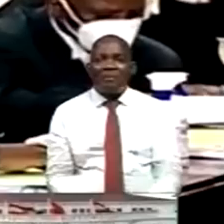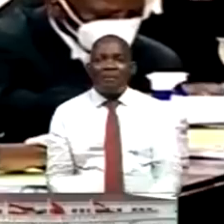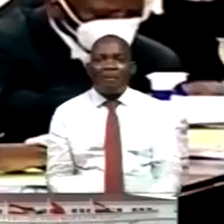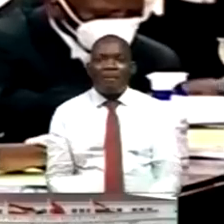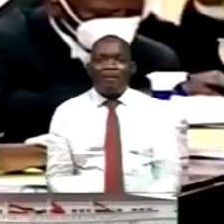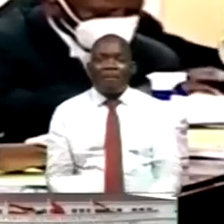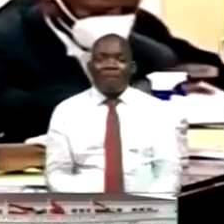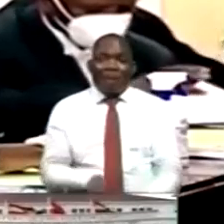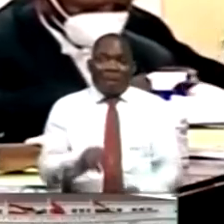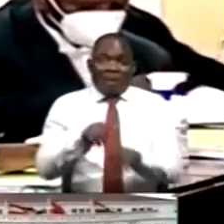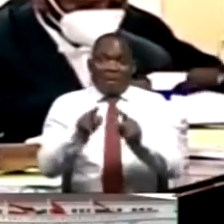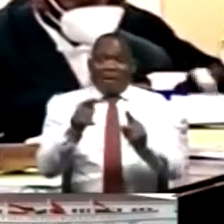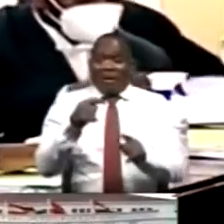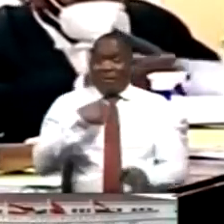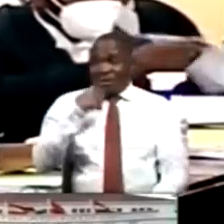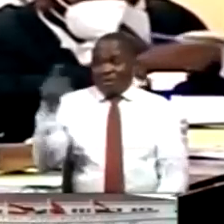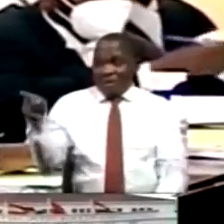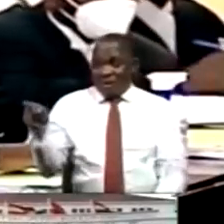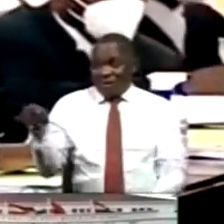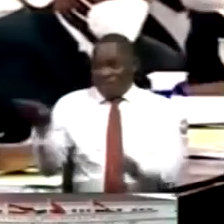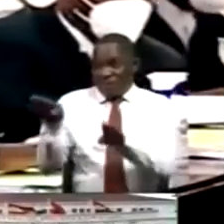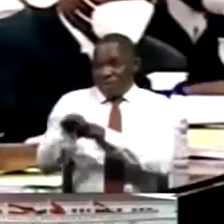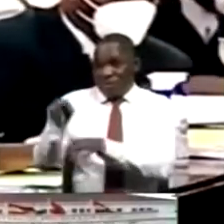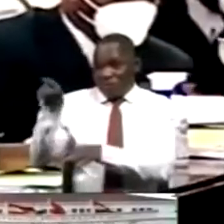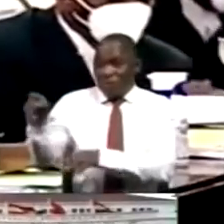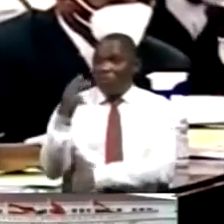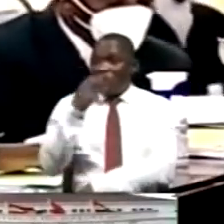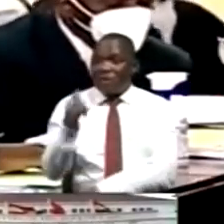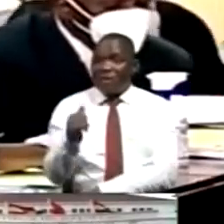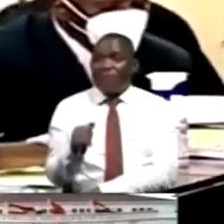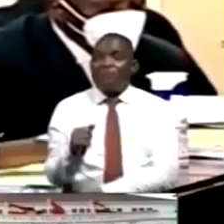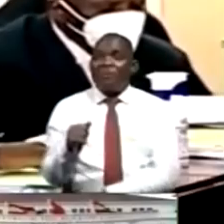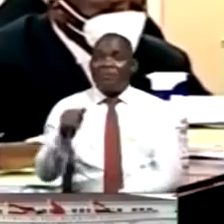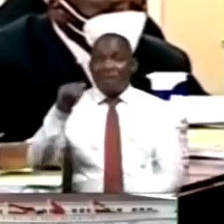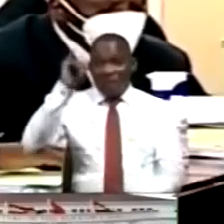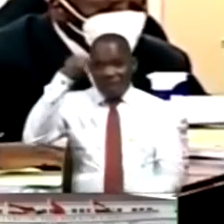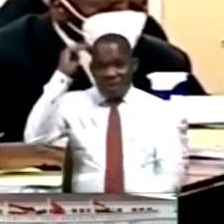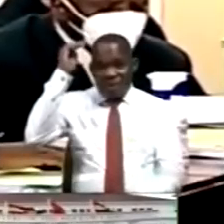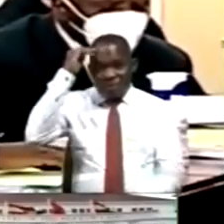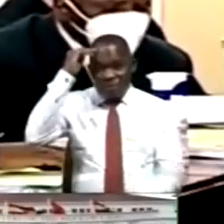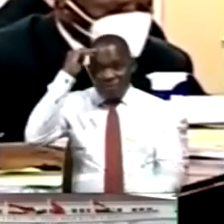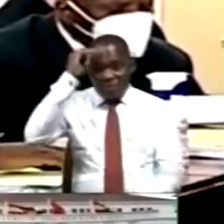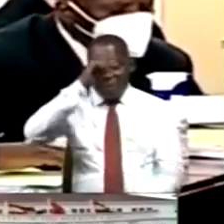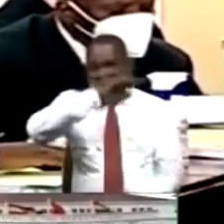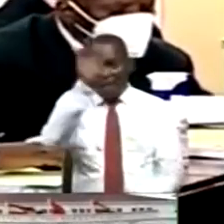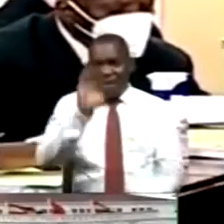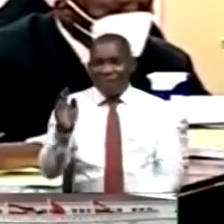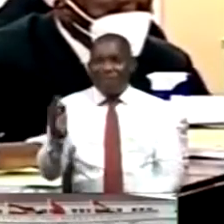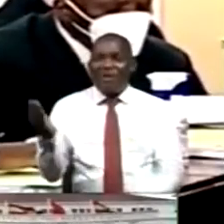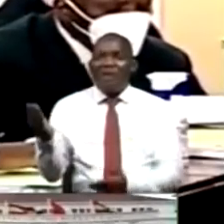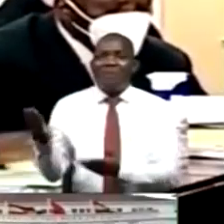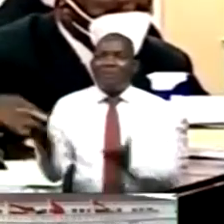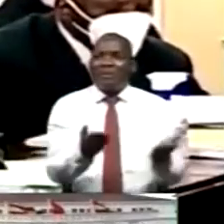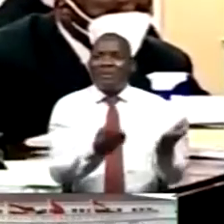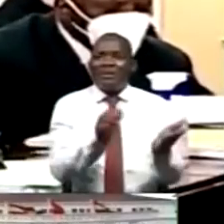Very well. I am putting it to you that even as you speak, the petitioner has not brought any such proof to the